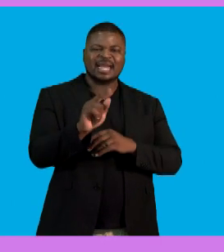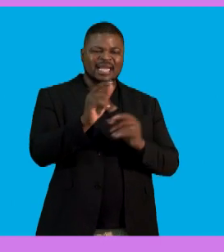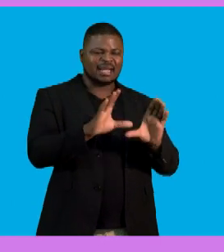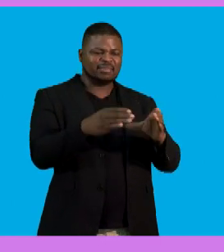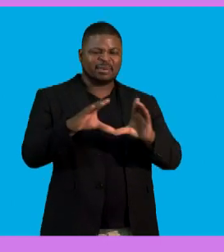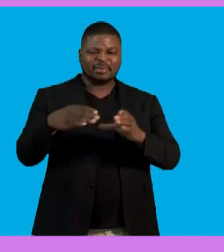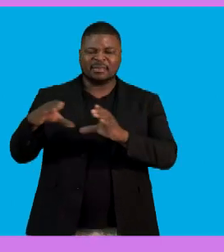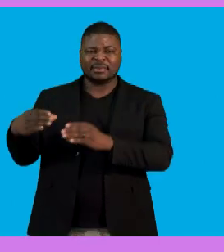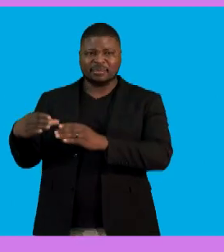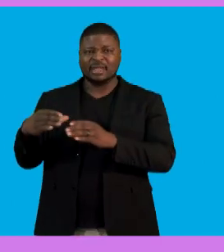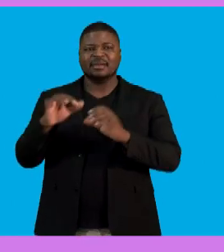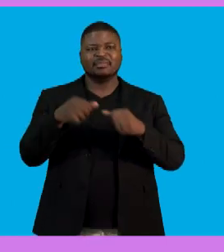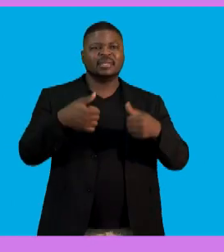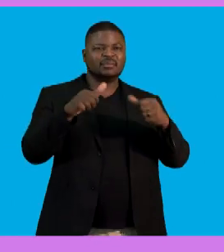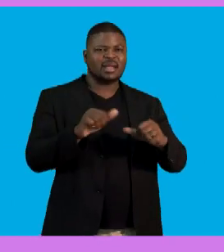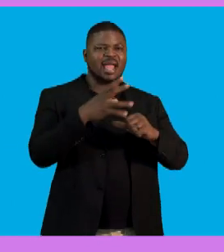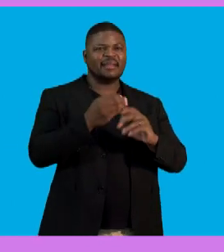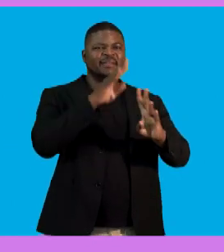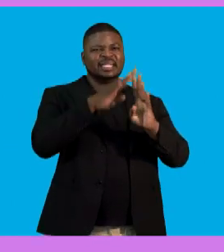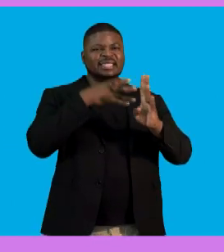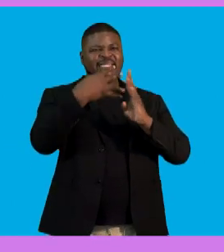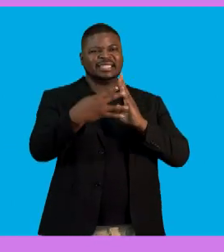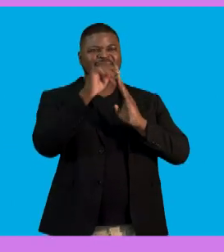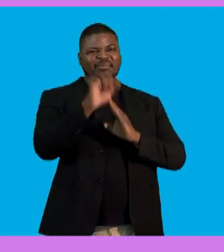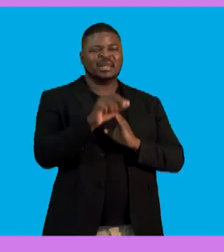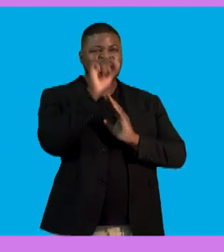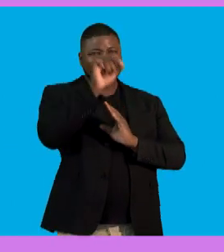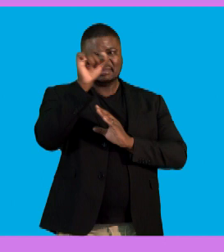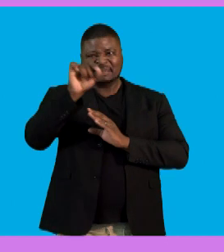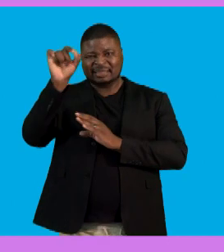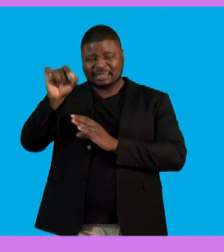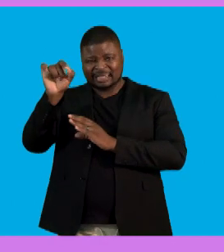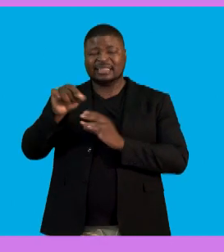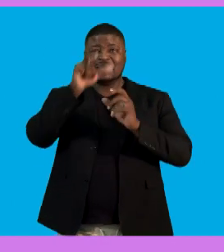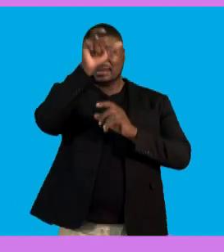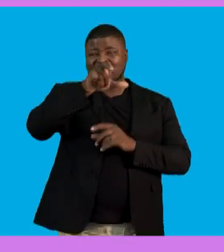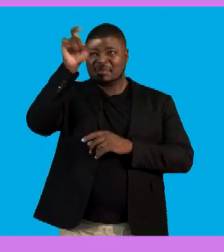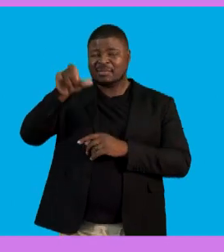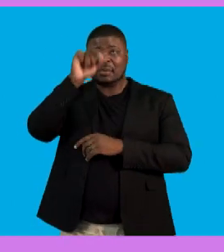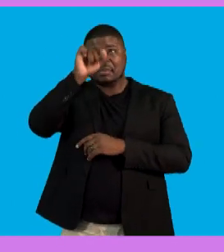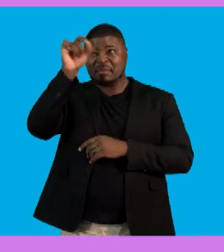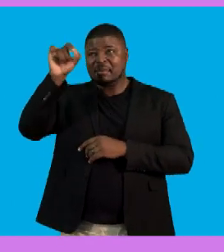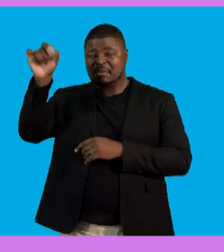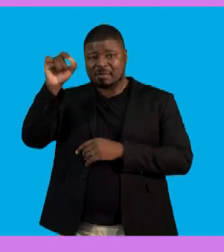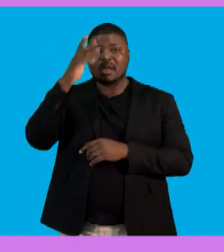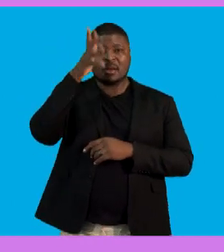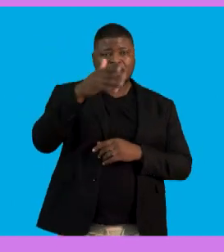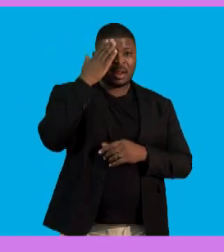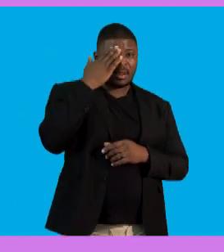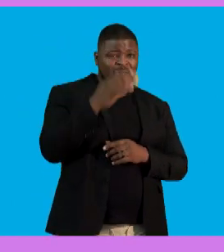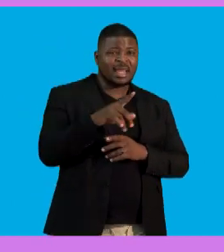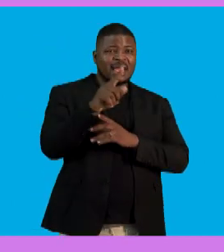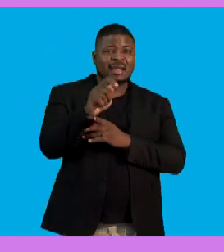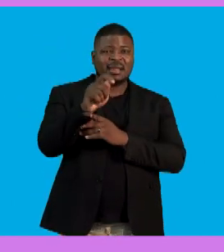continuous. Complete a frequency table and answer questions based on tally and frequency tables. Now, there's a word you might have recognized,